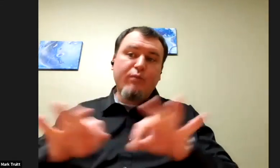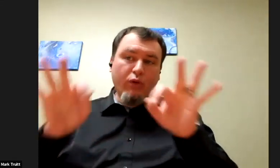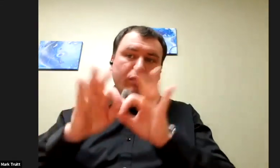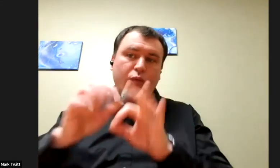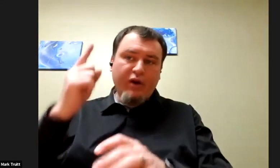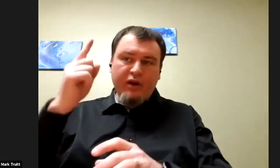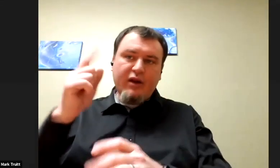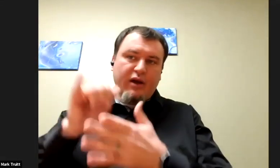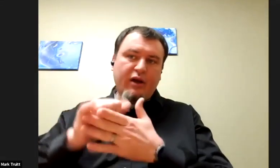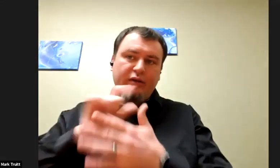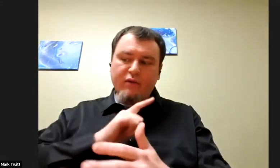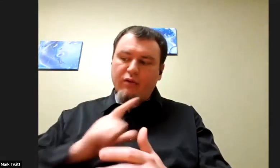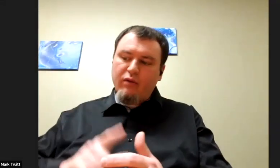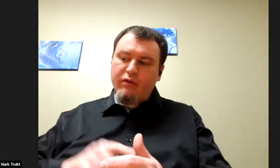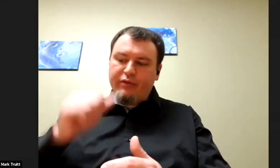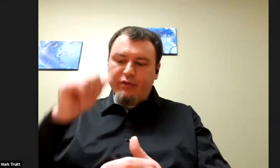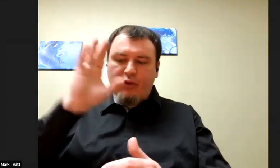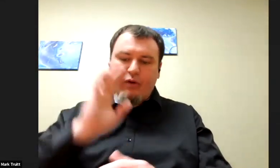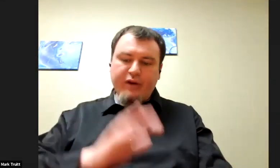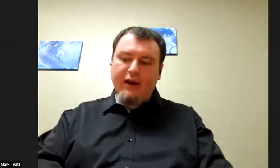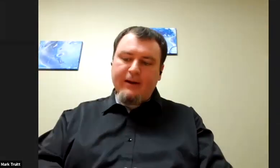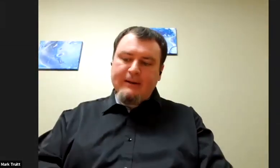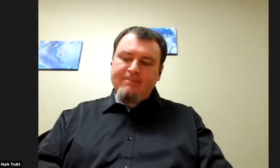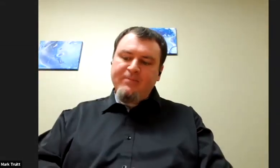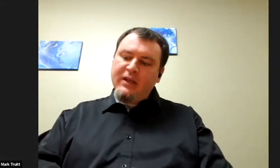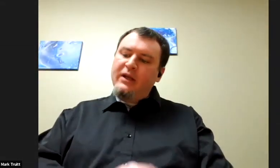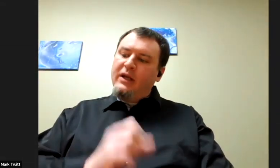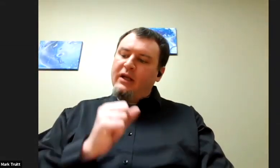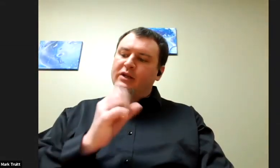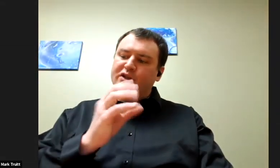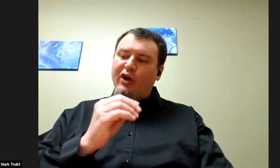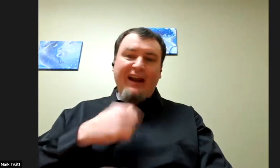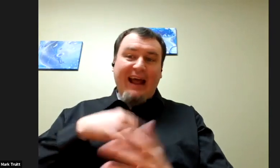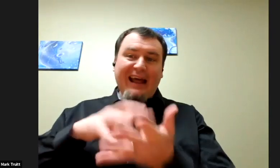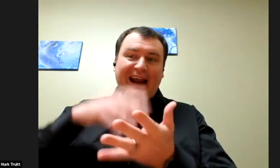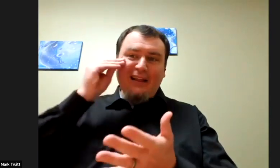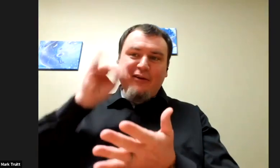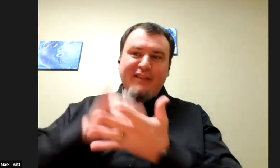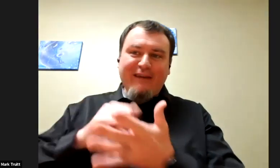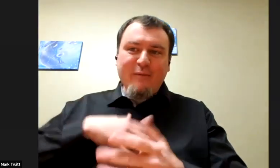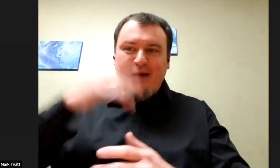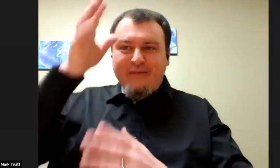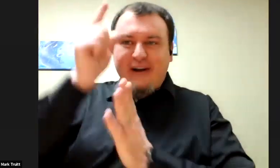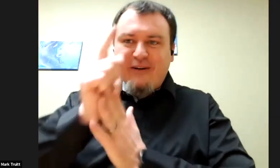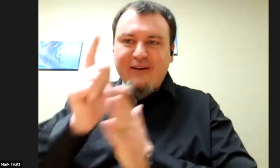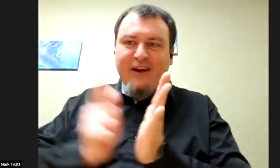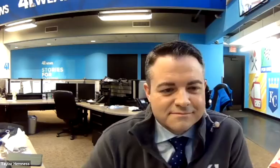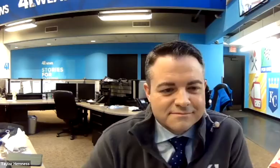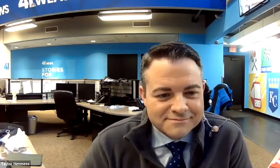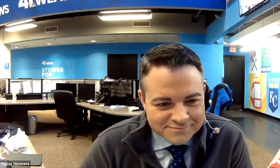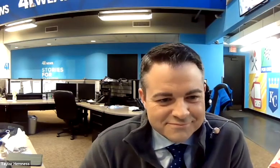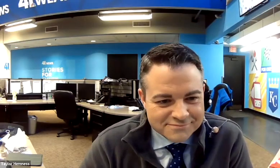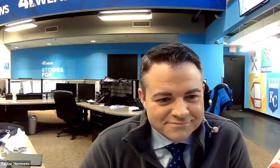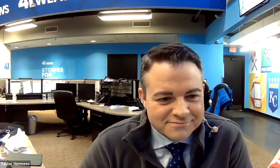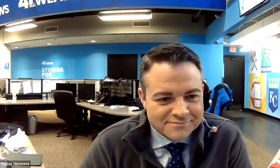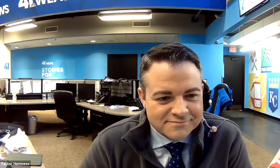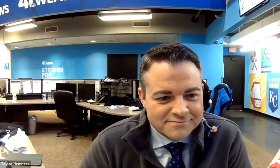the most important one, the Lord God. So, and I learned that from my father-in-law.